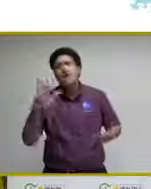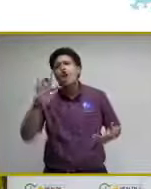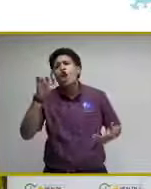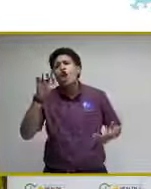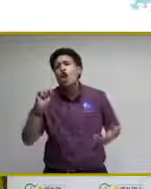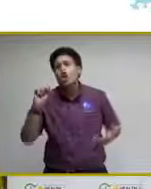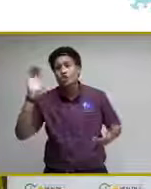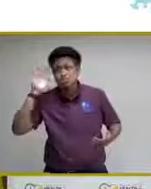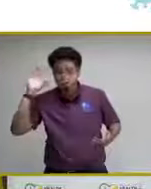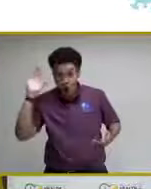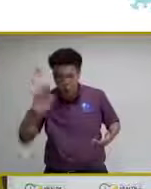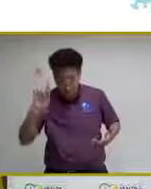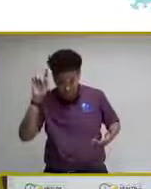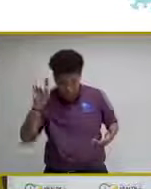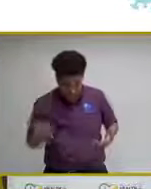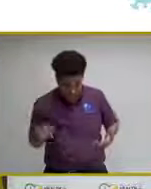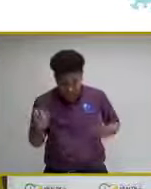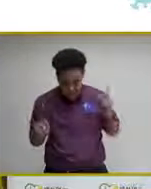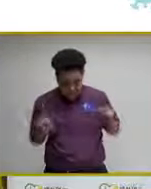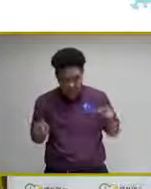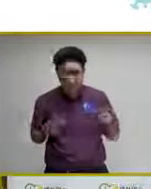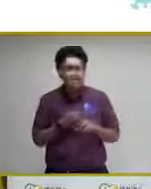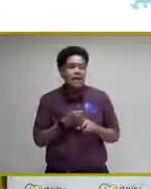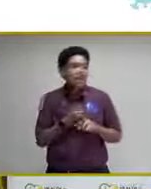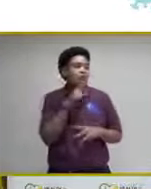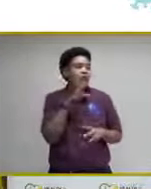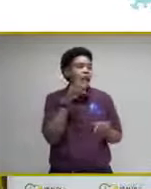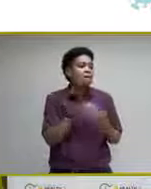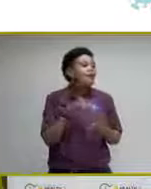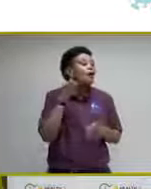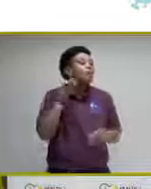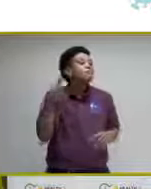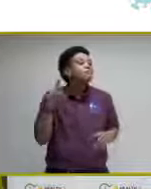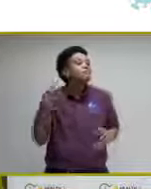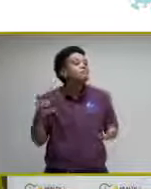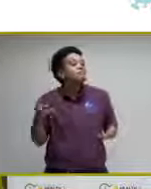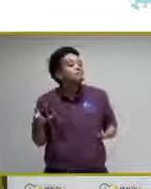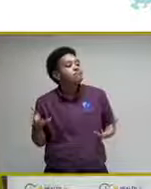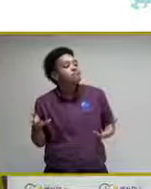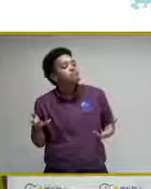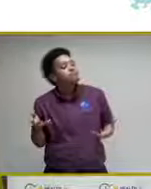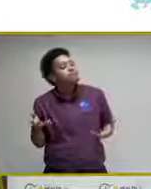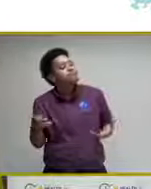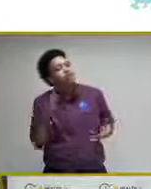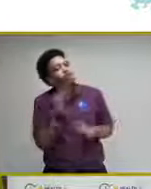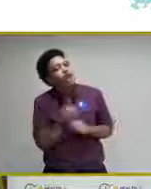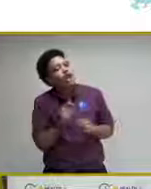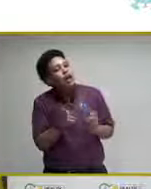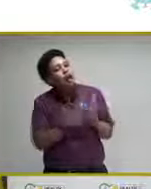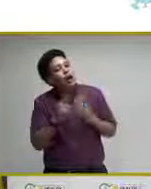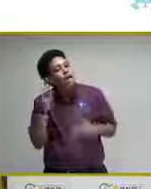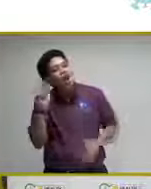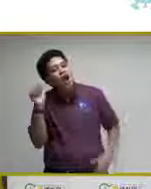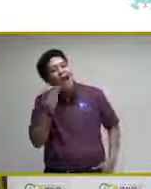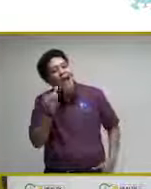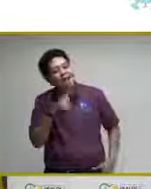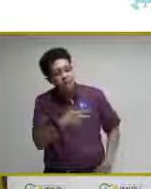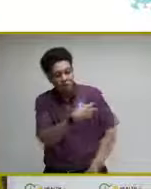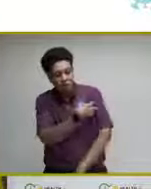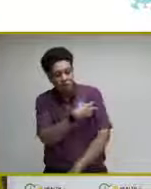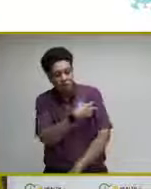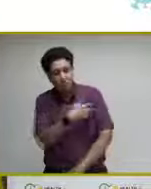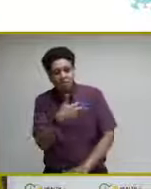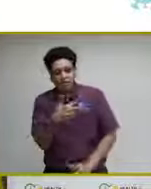and all of these persons are a part of the arsenal that is required for every vaccination